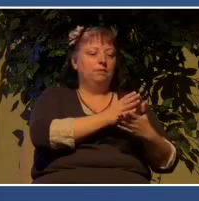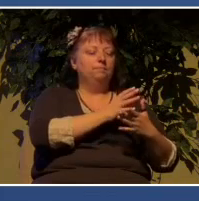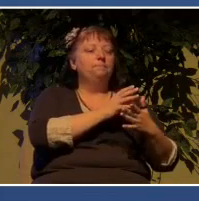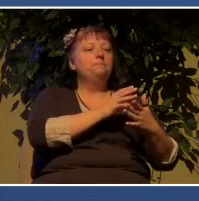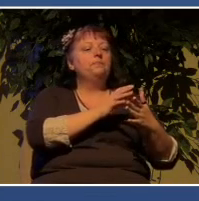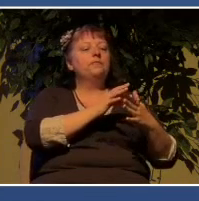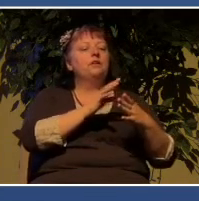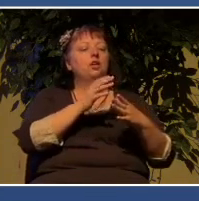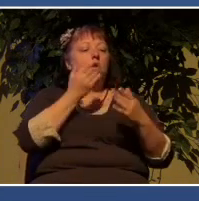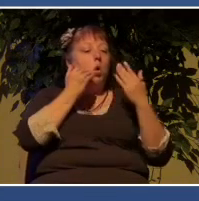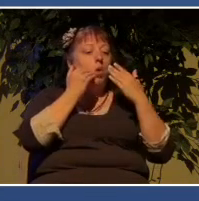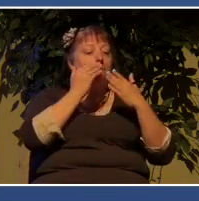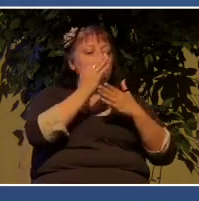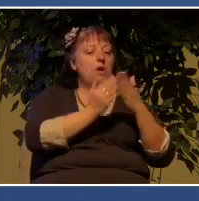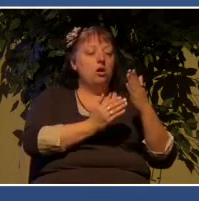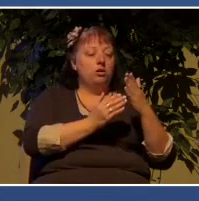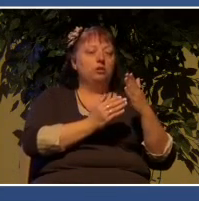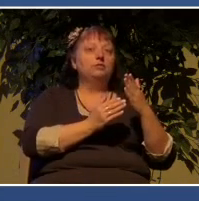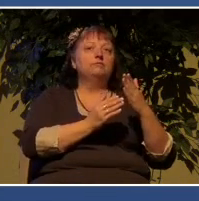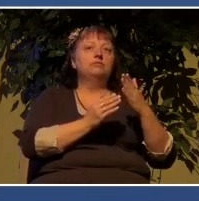the imperfect